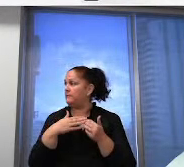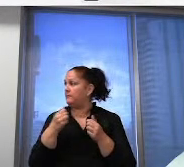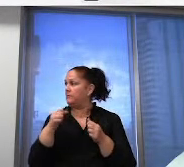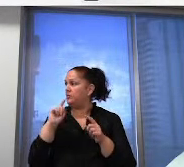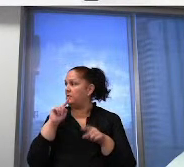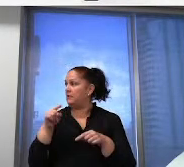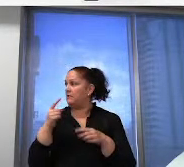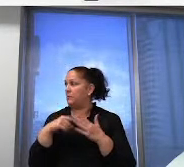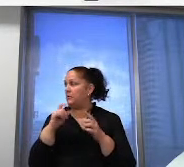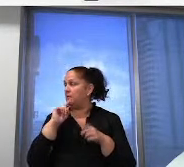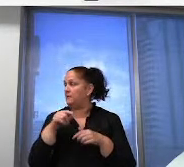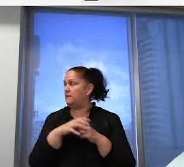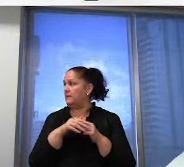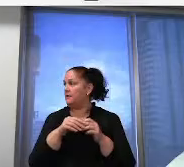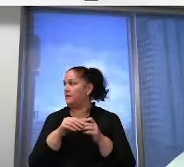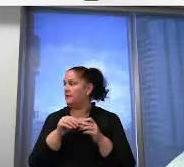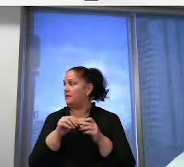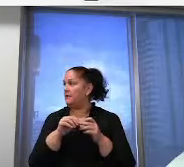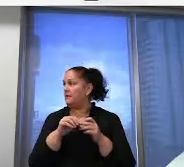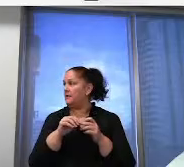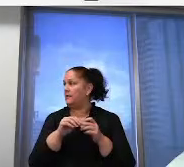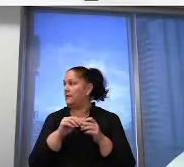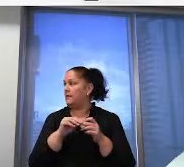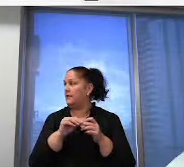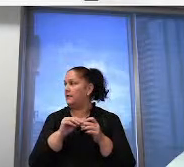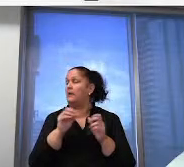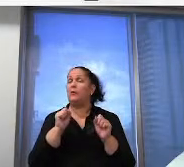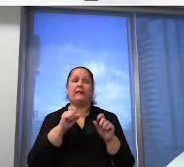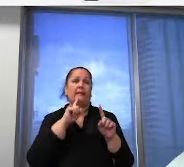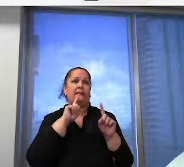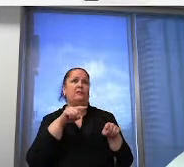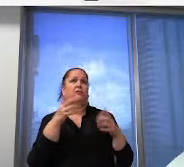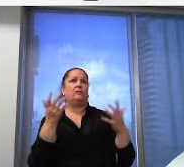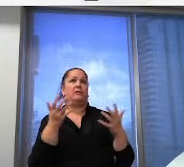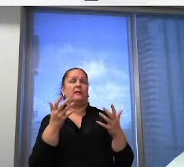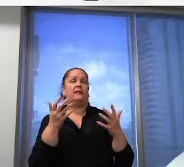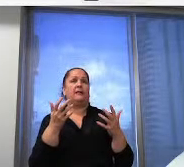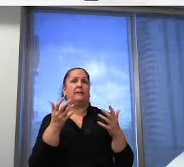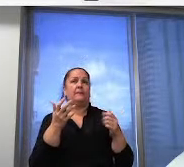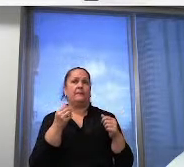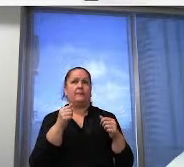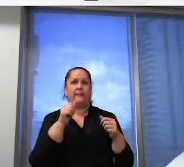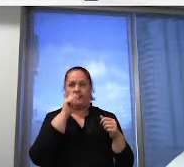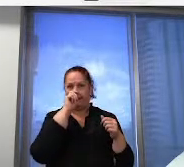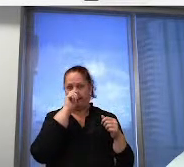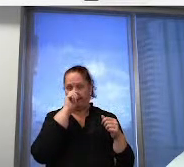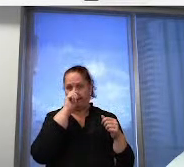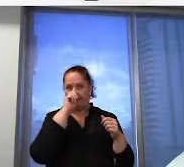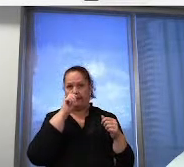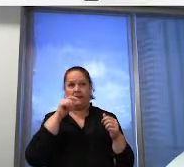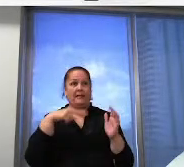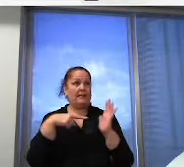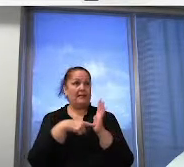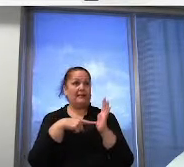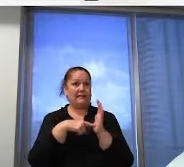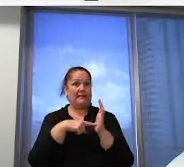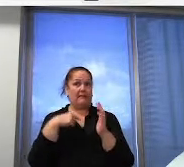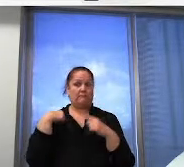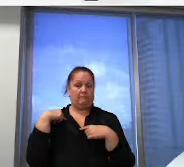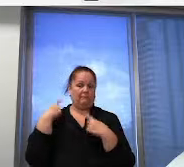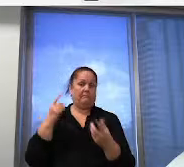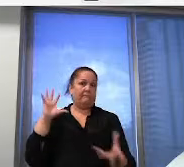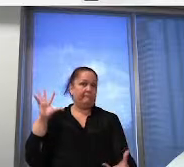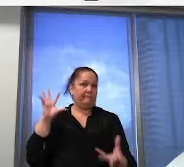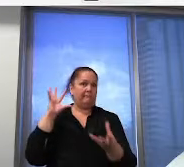in any way? Just answer what you can answer. What I can answer there is that the debt